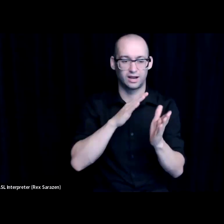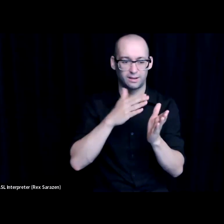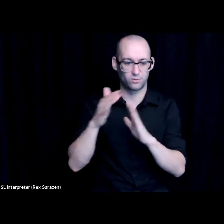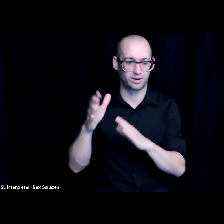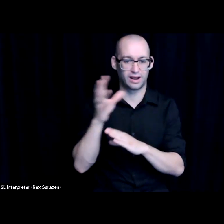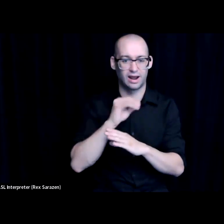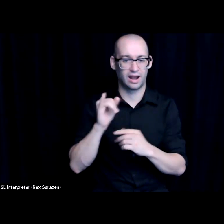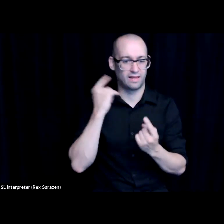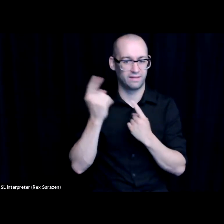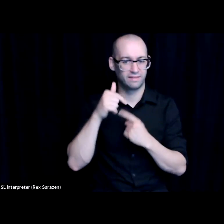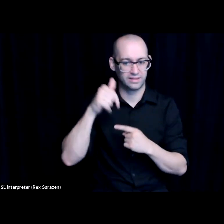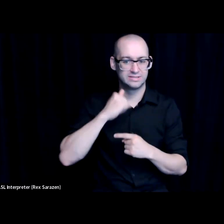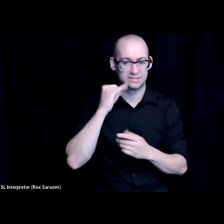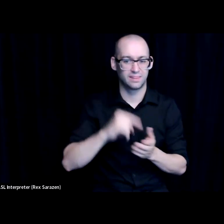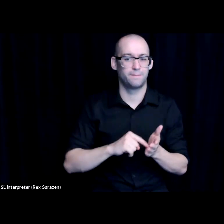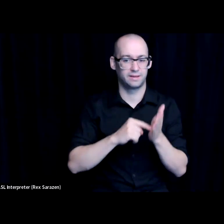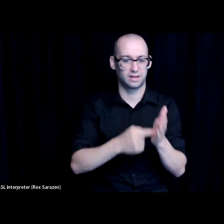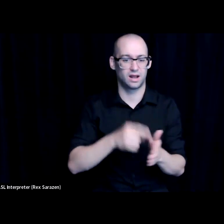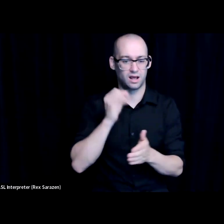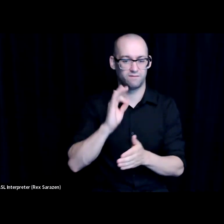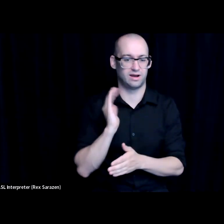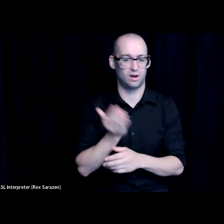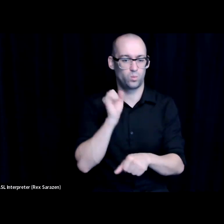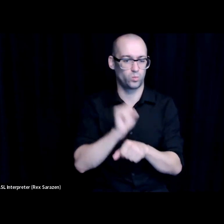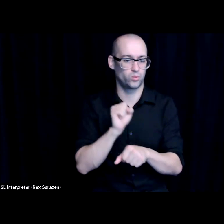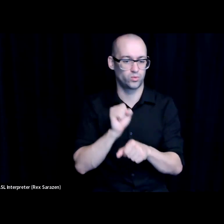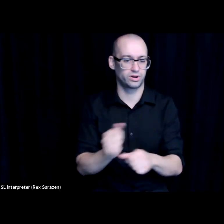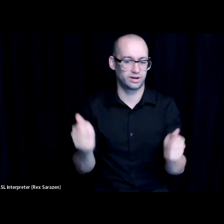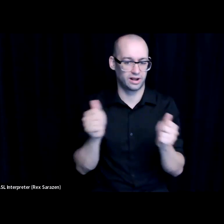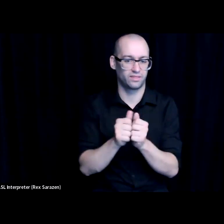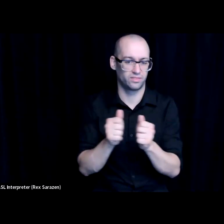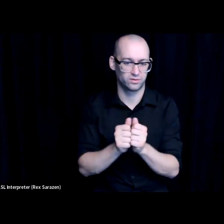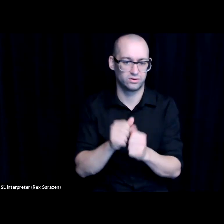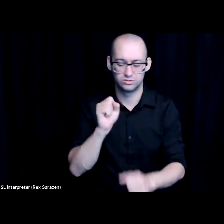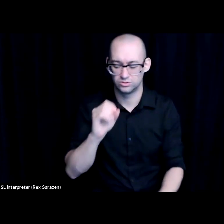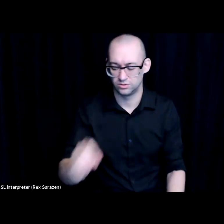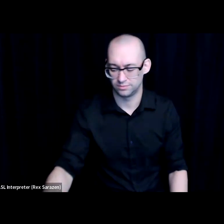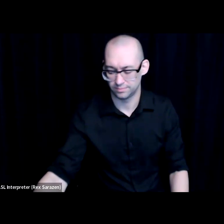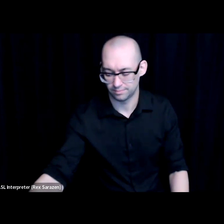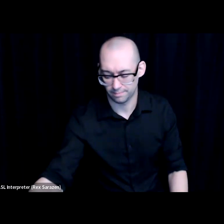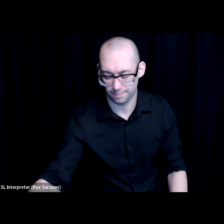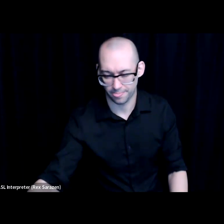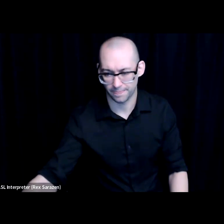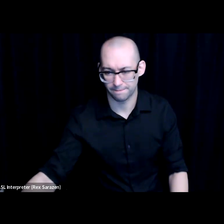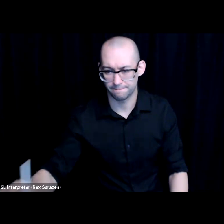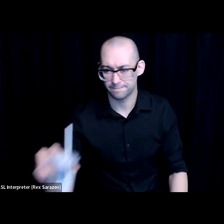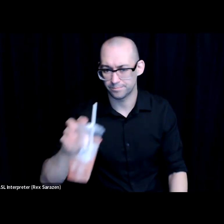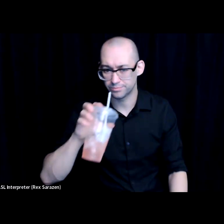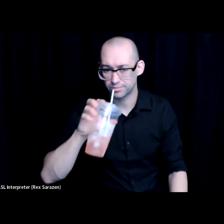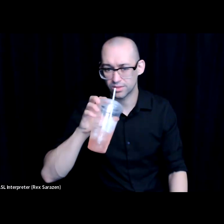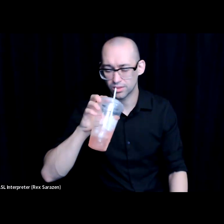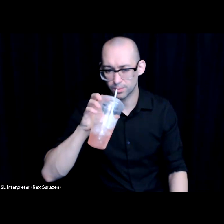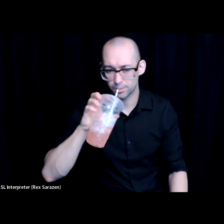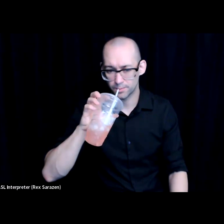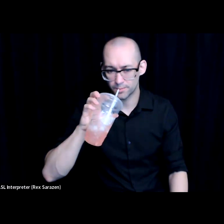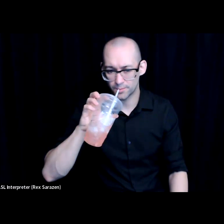think this is only the beginning of our work together. So, and with that, can we bring